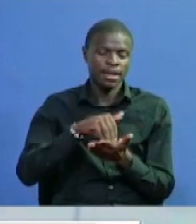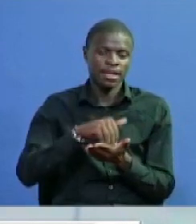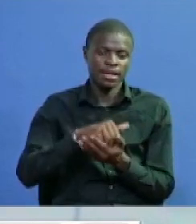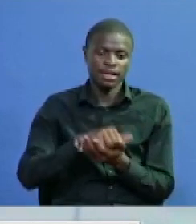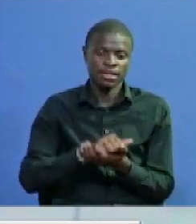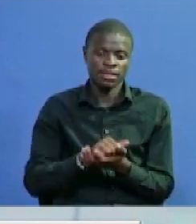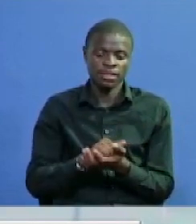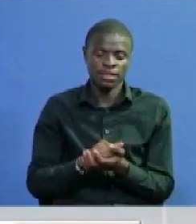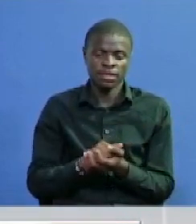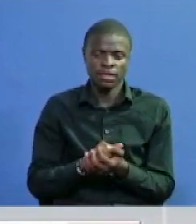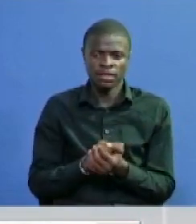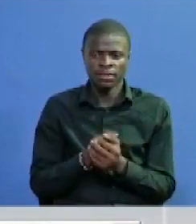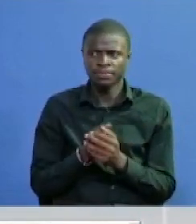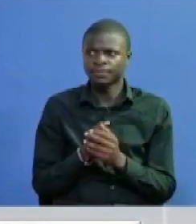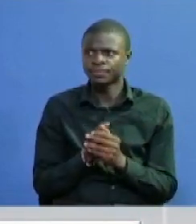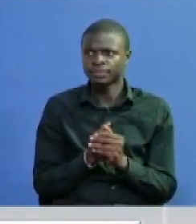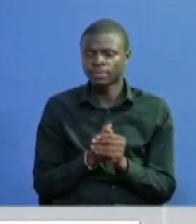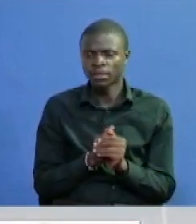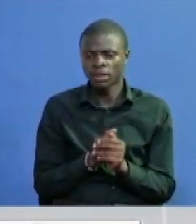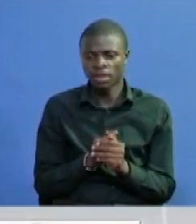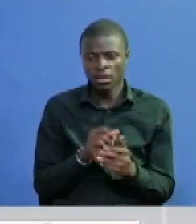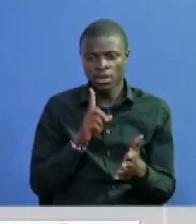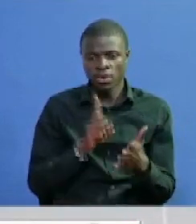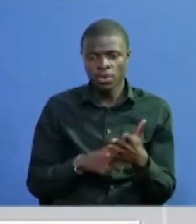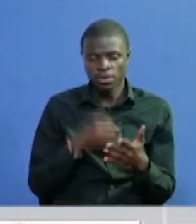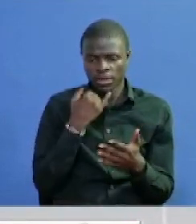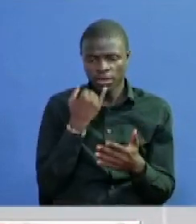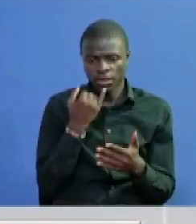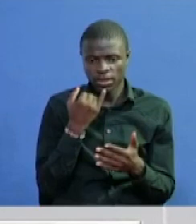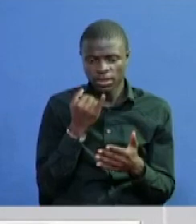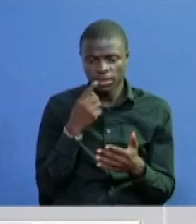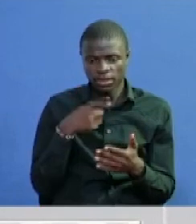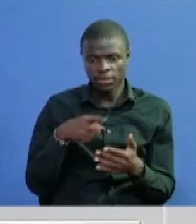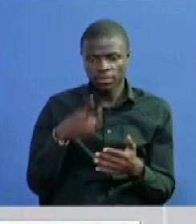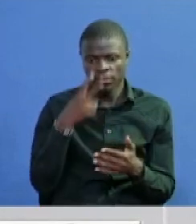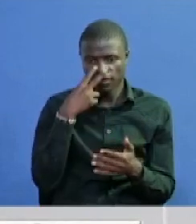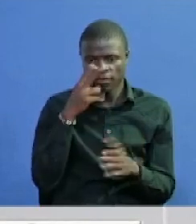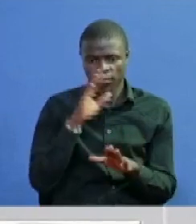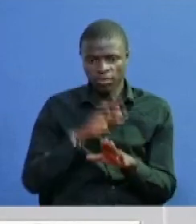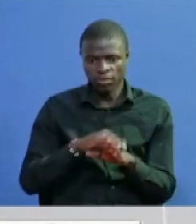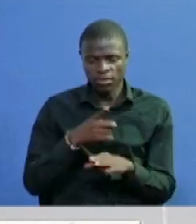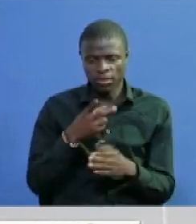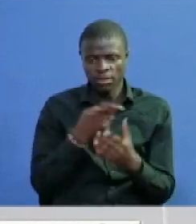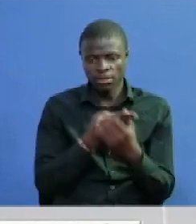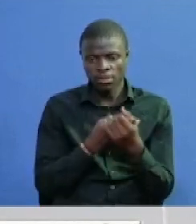So you. Let's just get right into this discussion. What's your view on this bipartisan